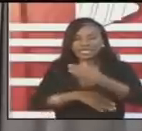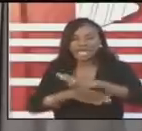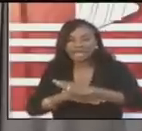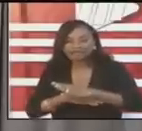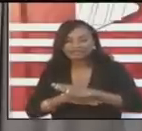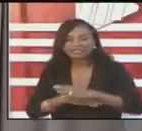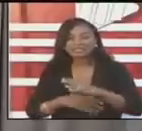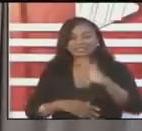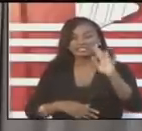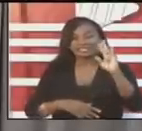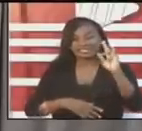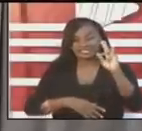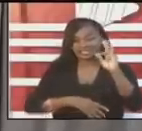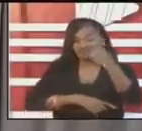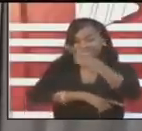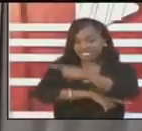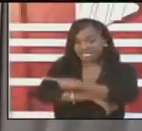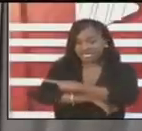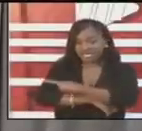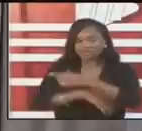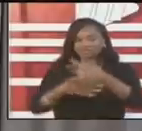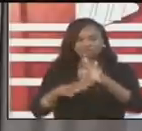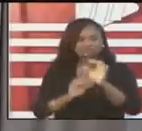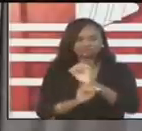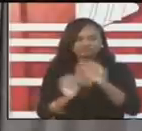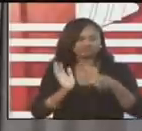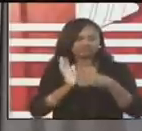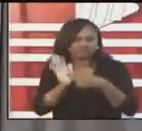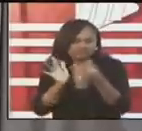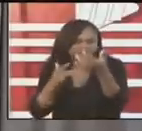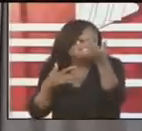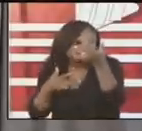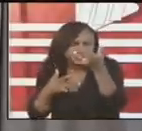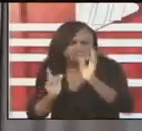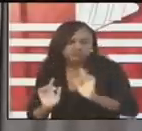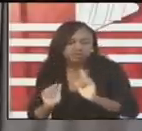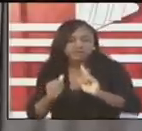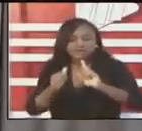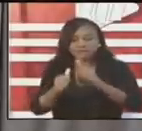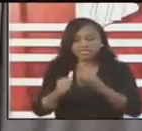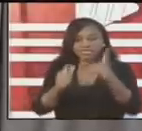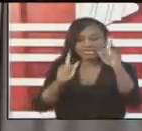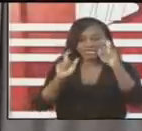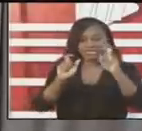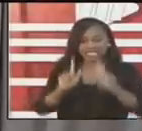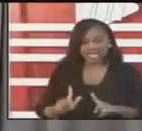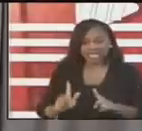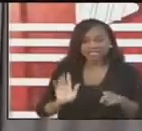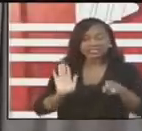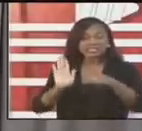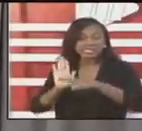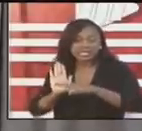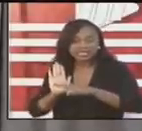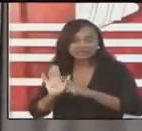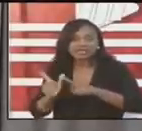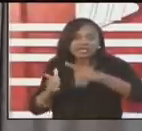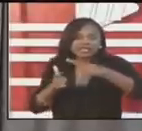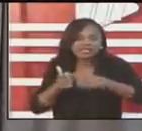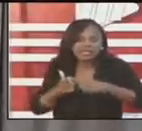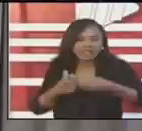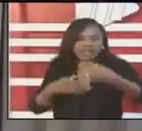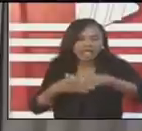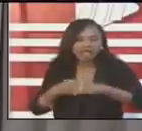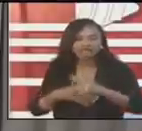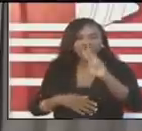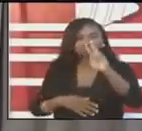symptoms. So they would have gone through their 7 days of no symptoms, had a first test which was negative, and then subsequently some of them actually